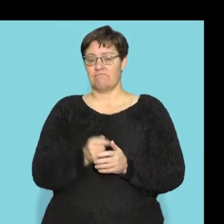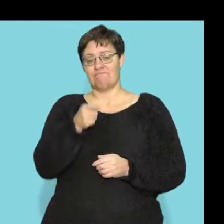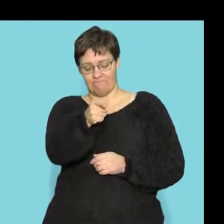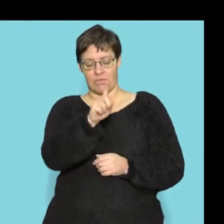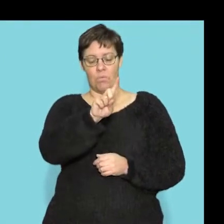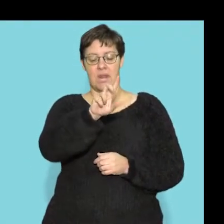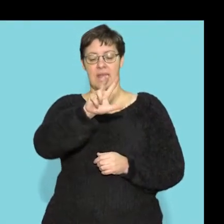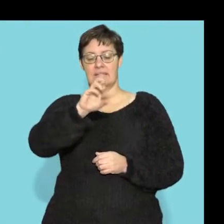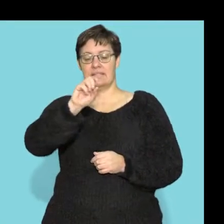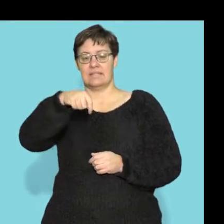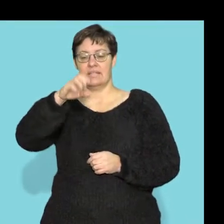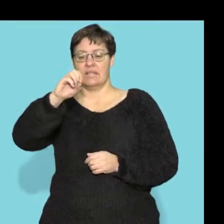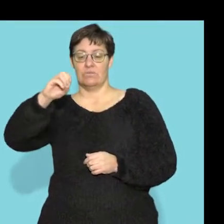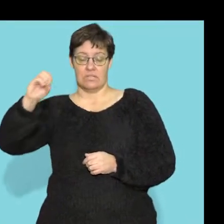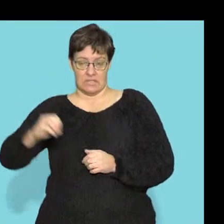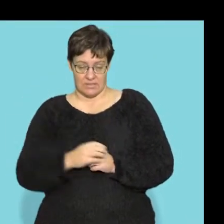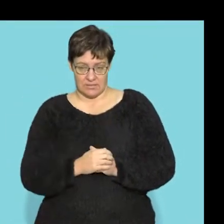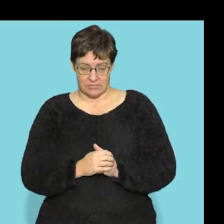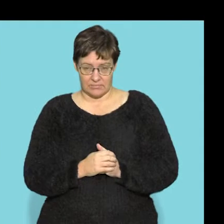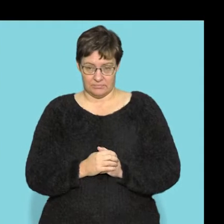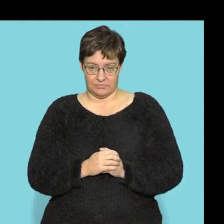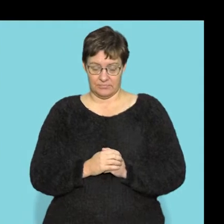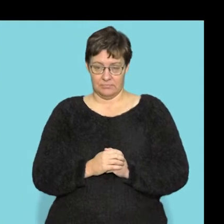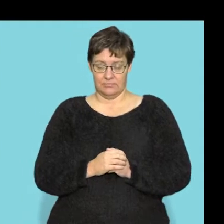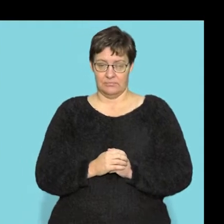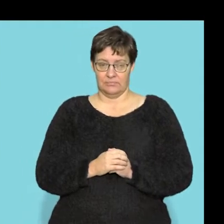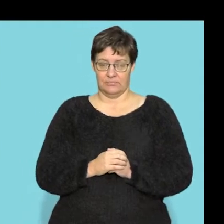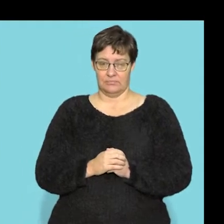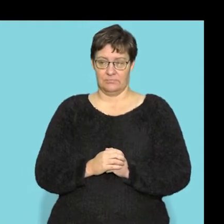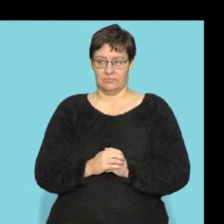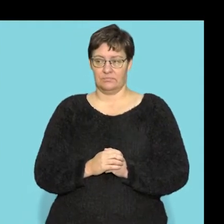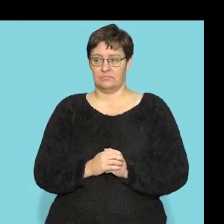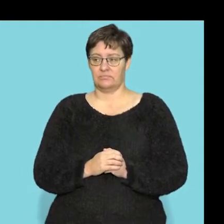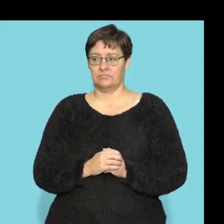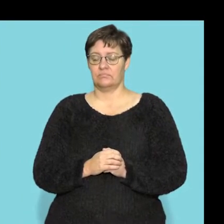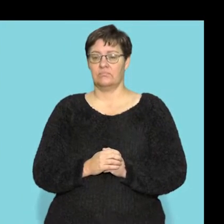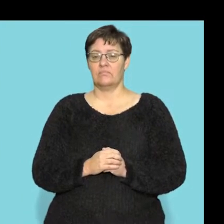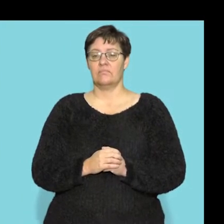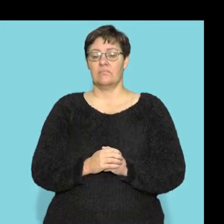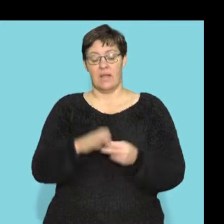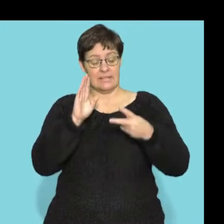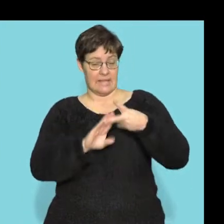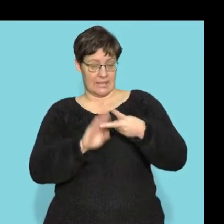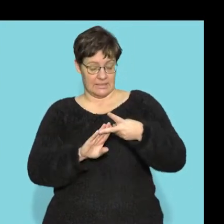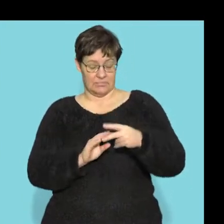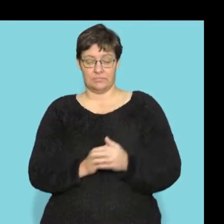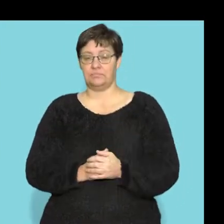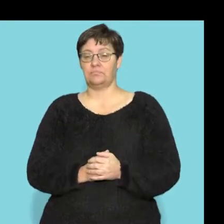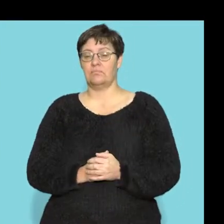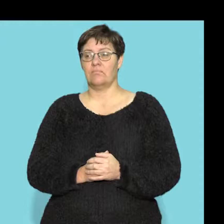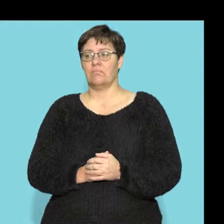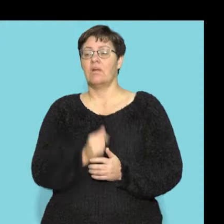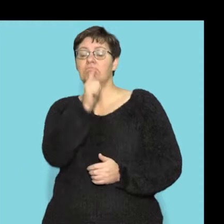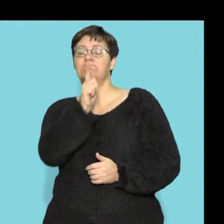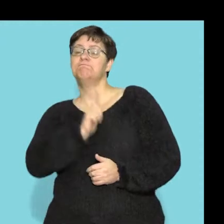So there we go. There's our additions at cost, which is 180,000. We now move on to the next one, and we